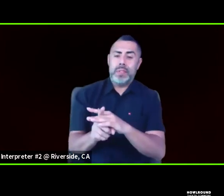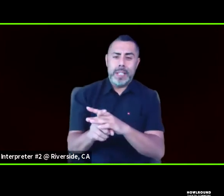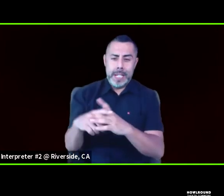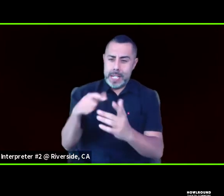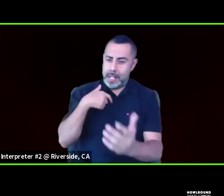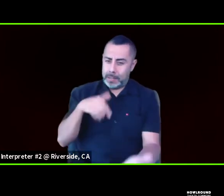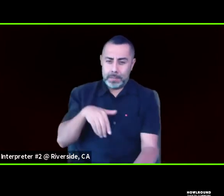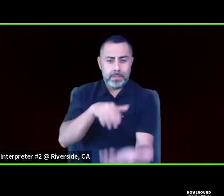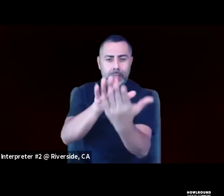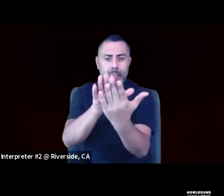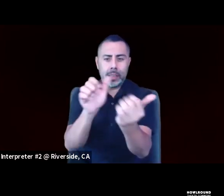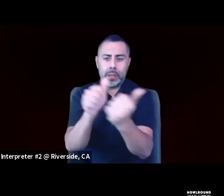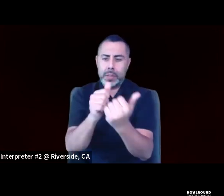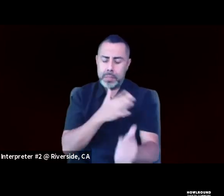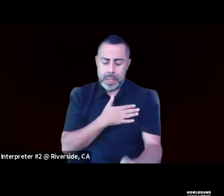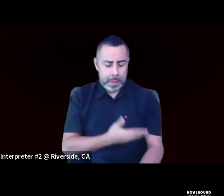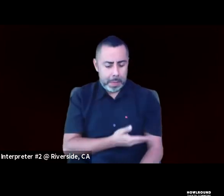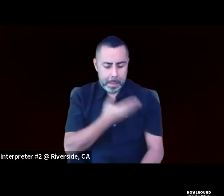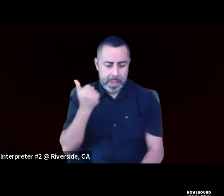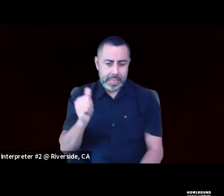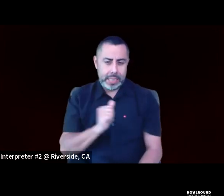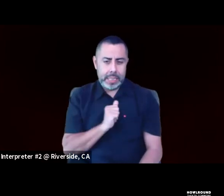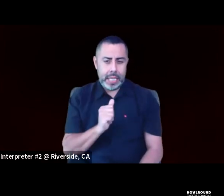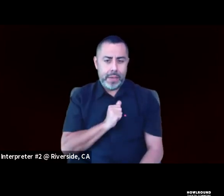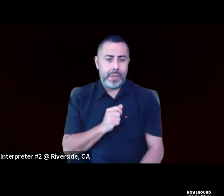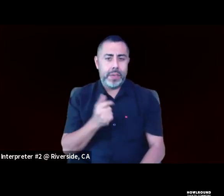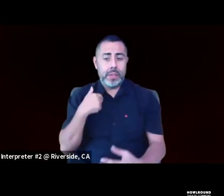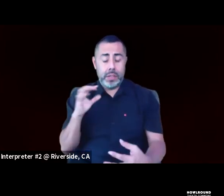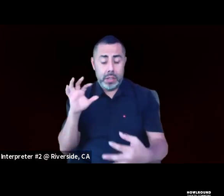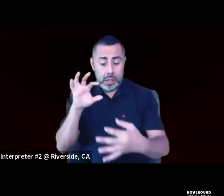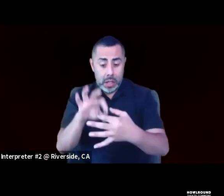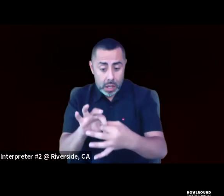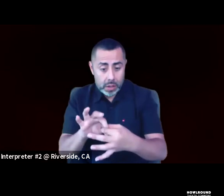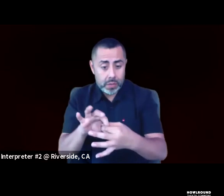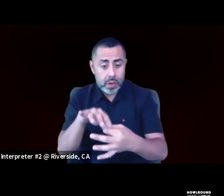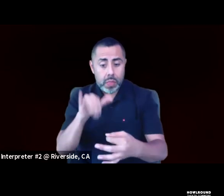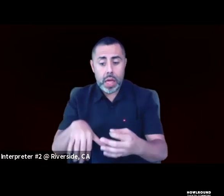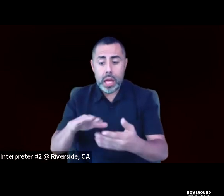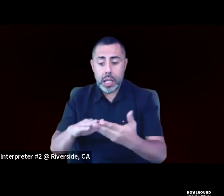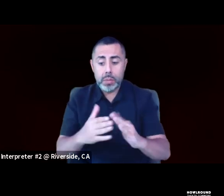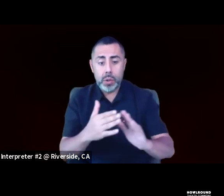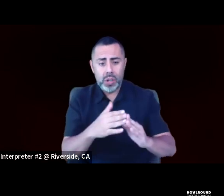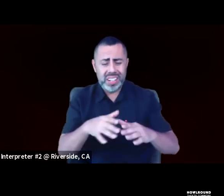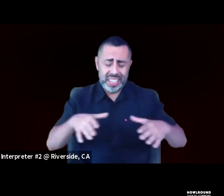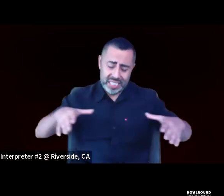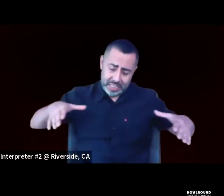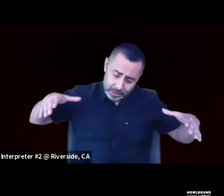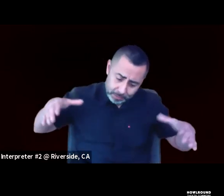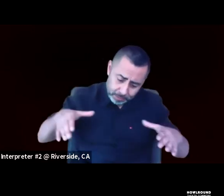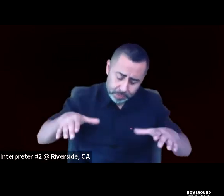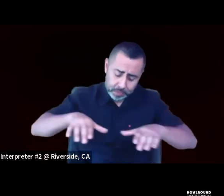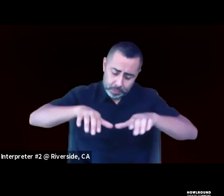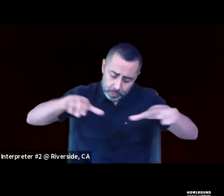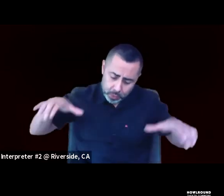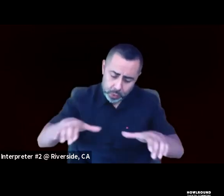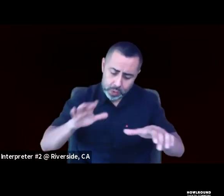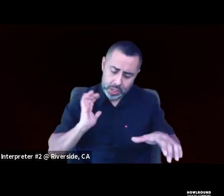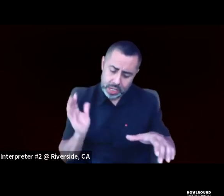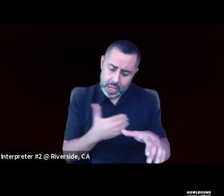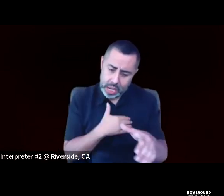I am of communities that are doing our collective best to honor our